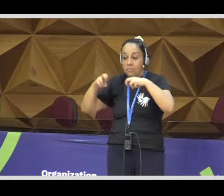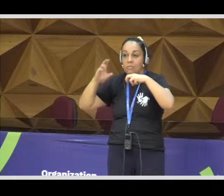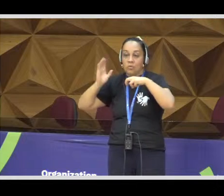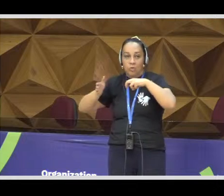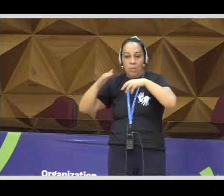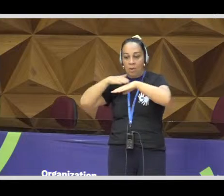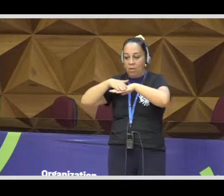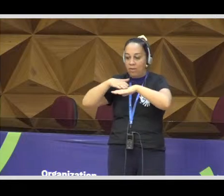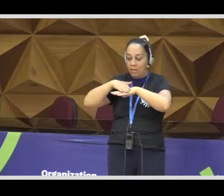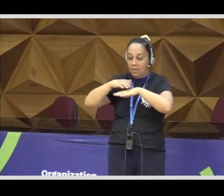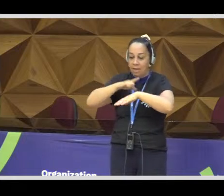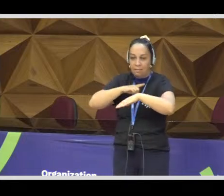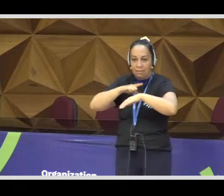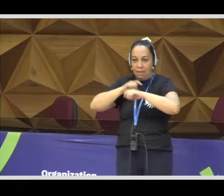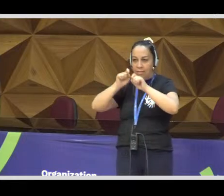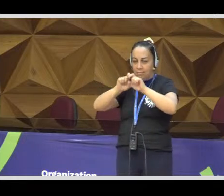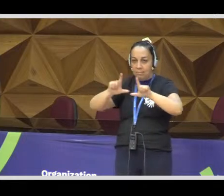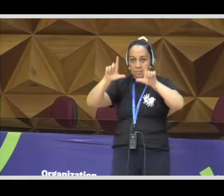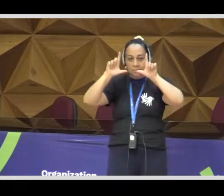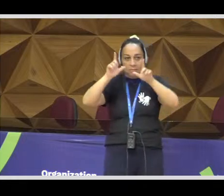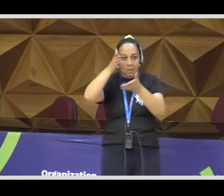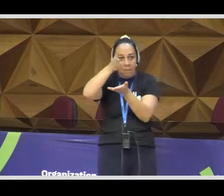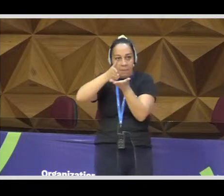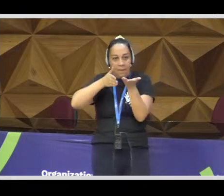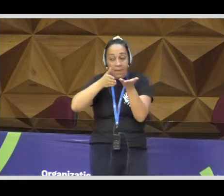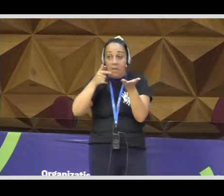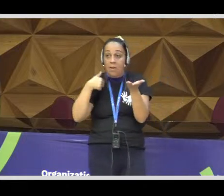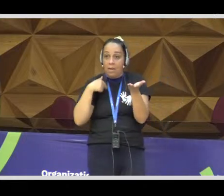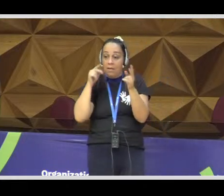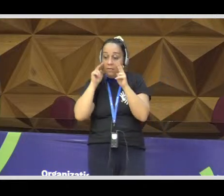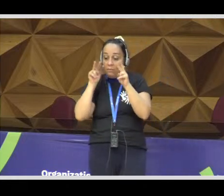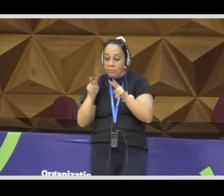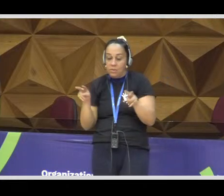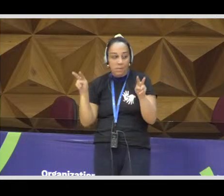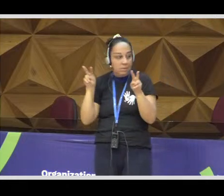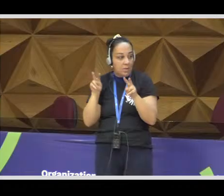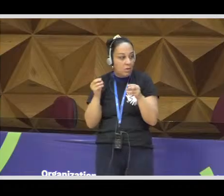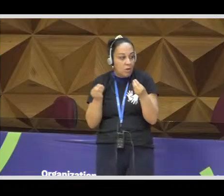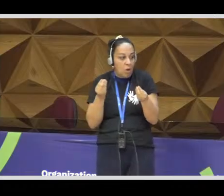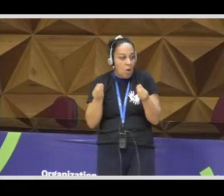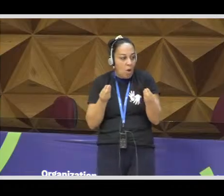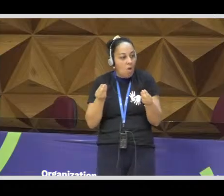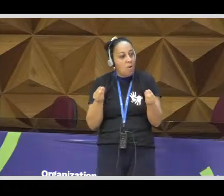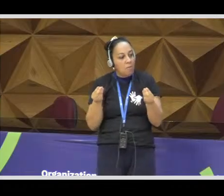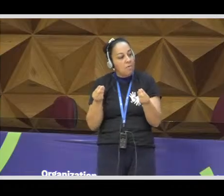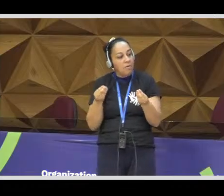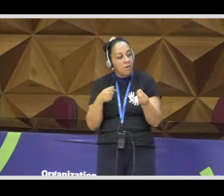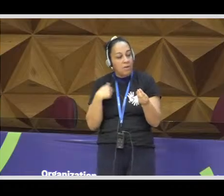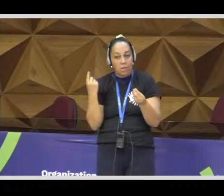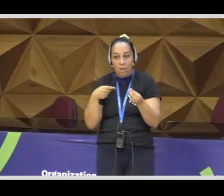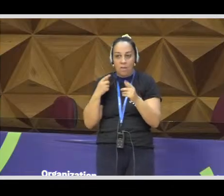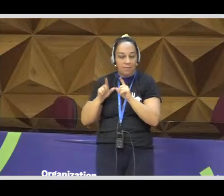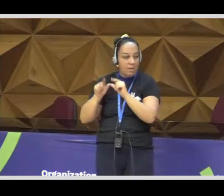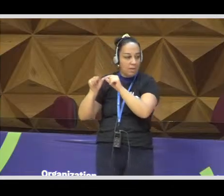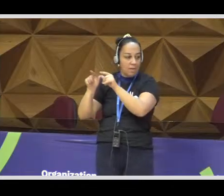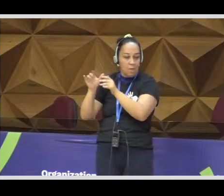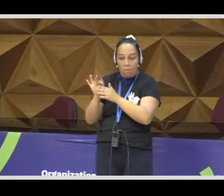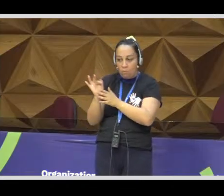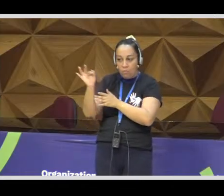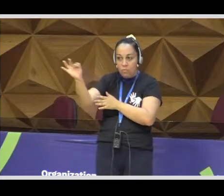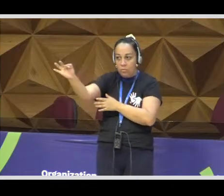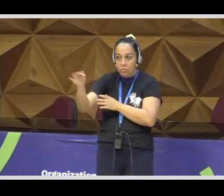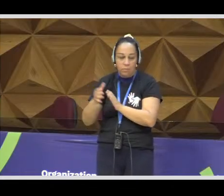them. So that was the view of how we might be traveling back in the 1950s.